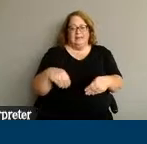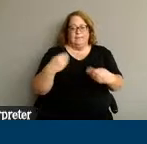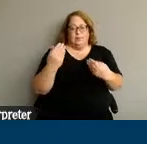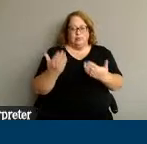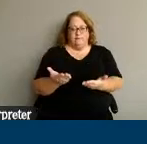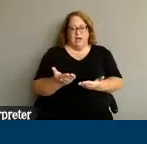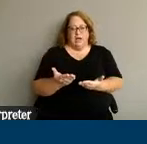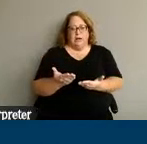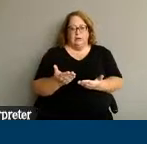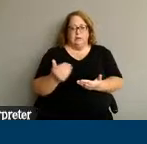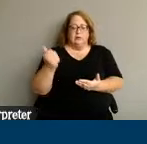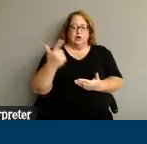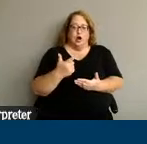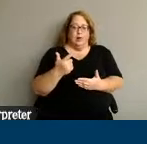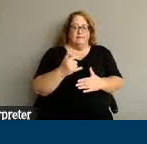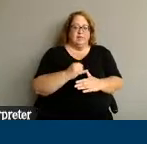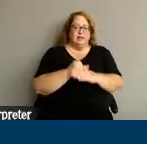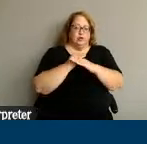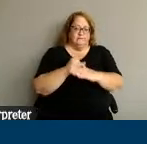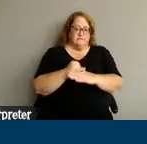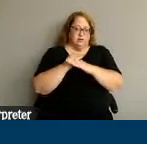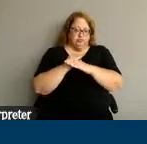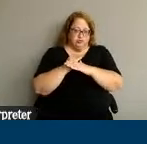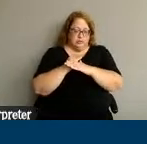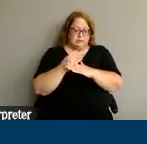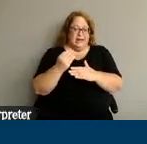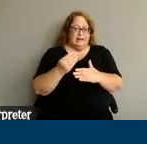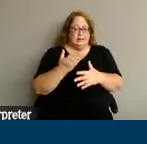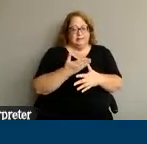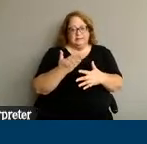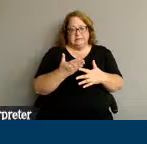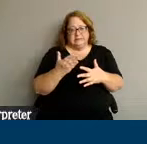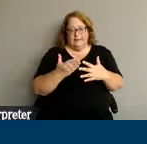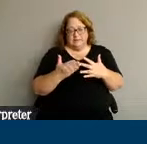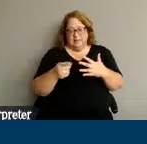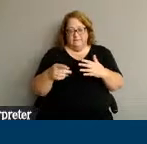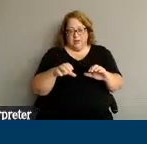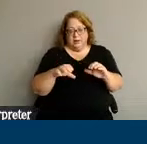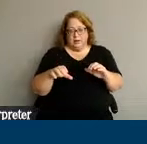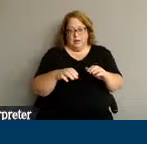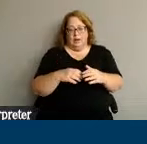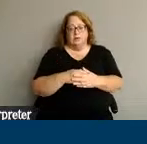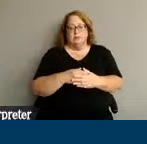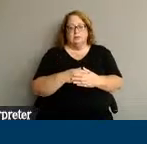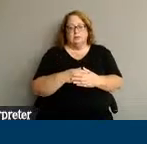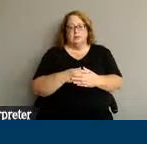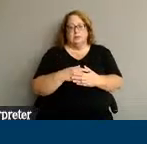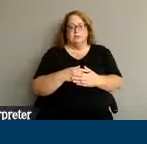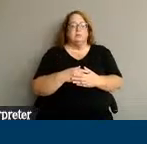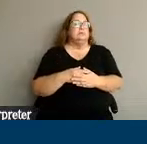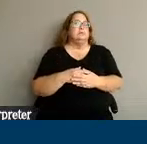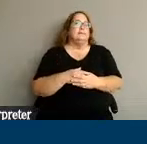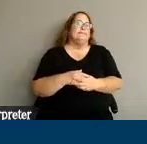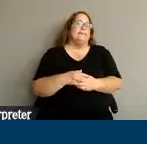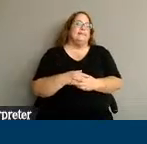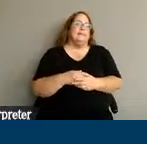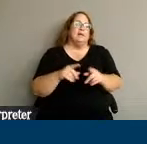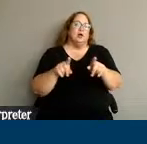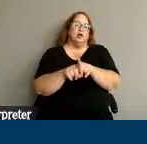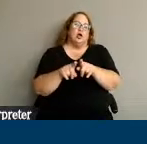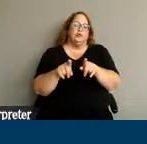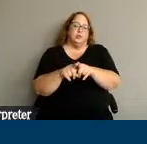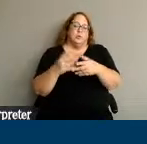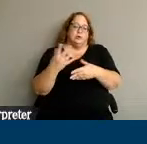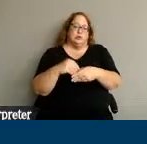providing all of the interventions and steps that they have taken to address the student's matters. It